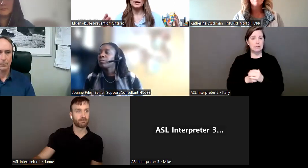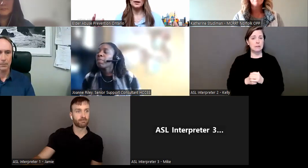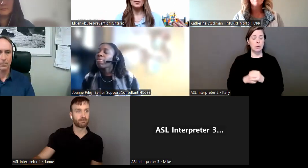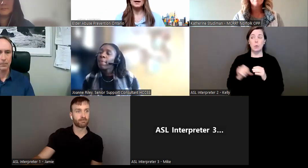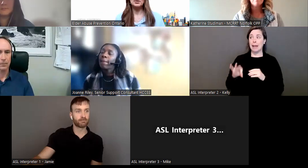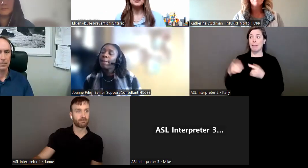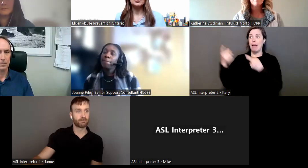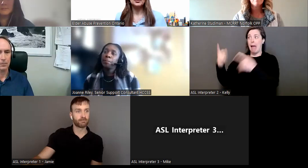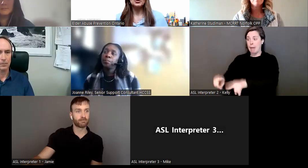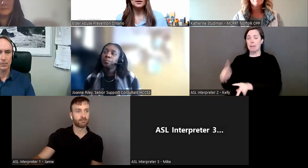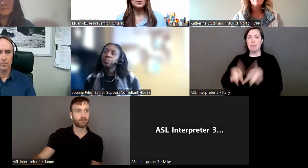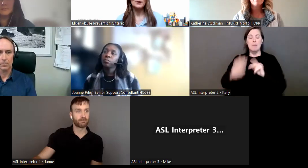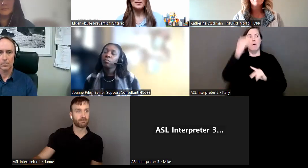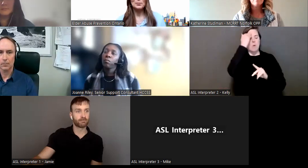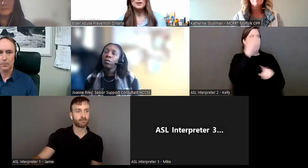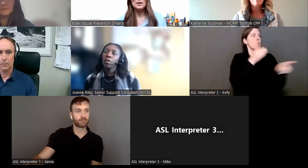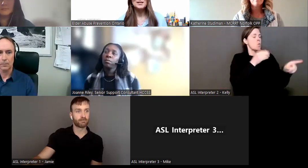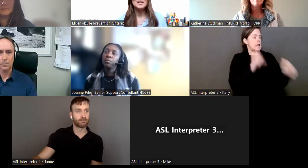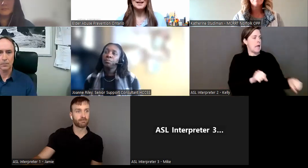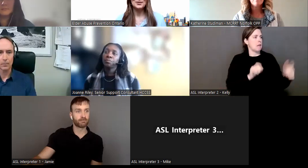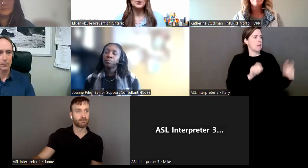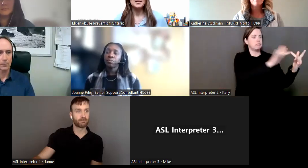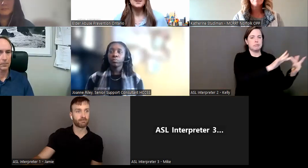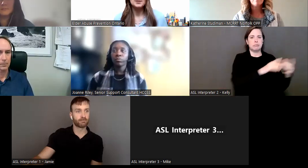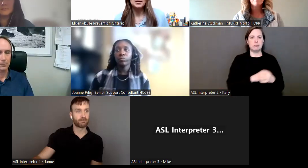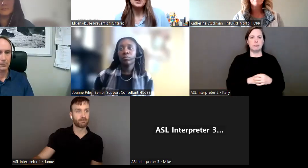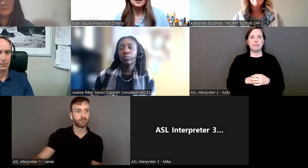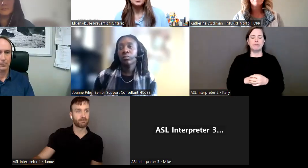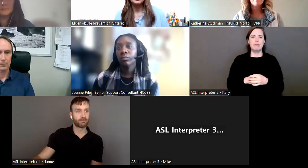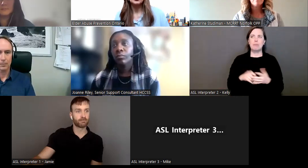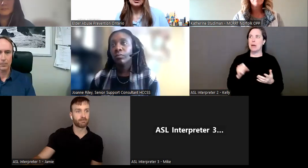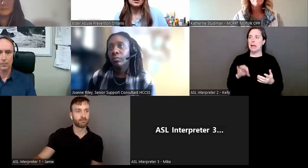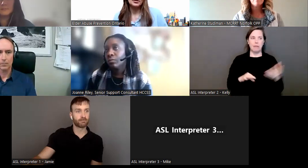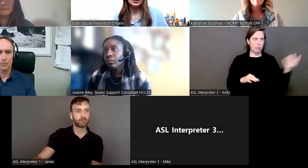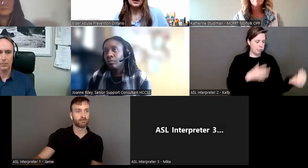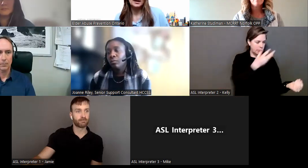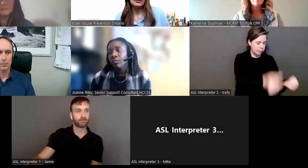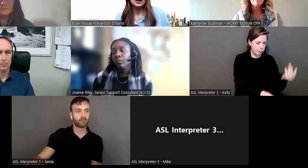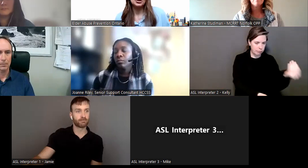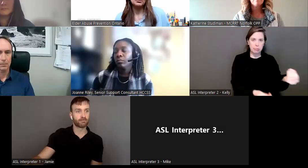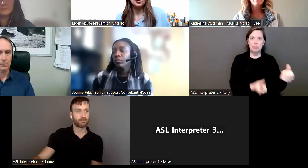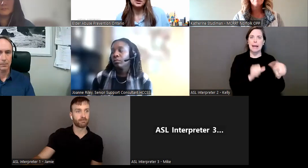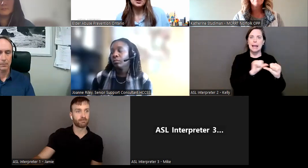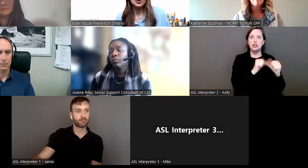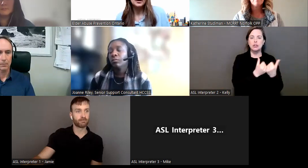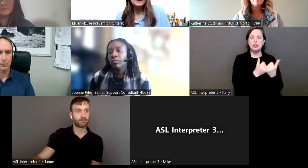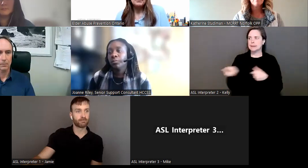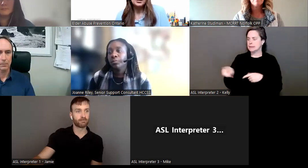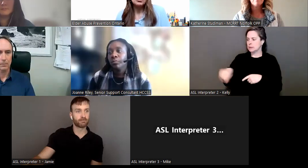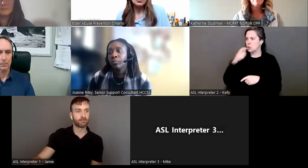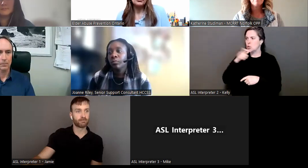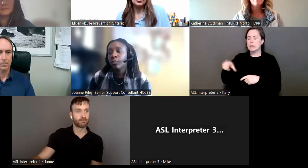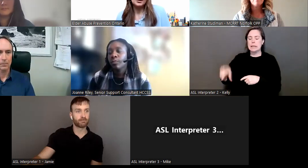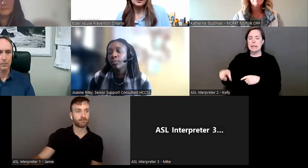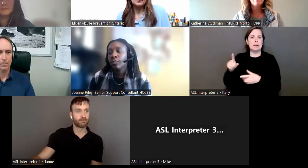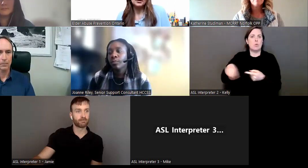it's not like that puzzle they're trying to put the pieces together, that sometimes it takes so long to figure out that navigation process. So